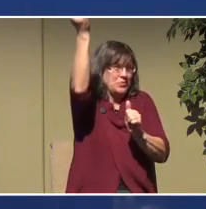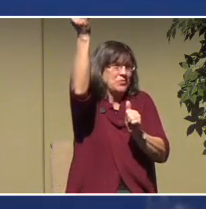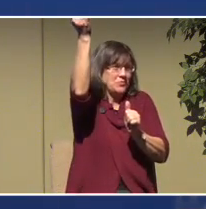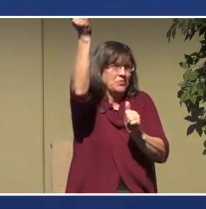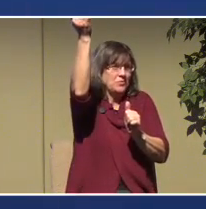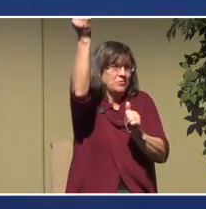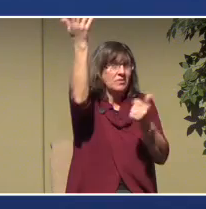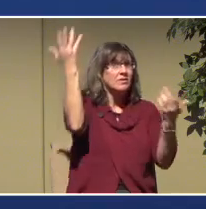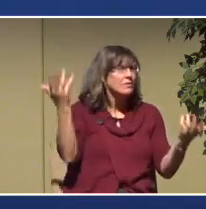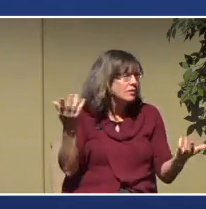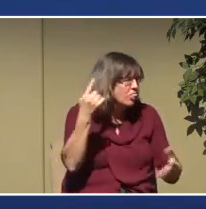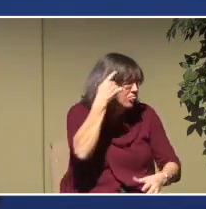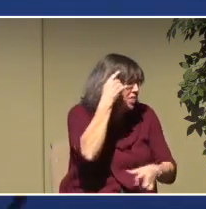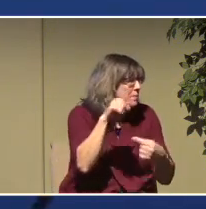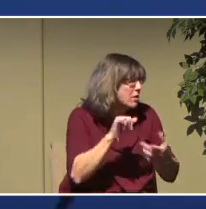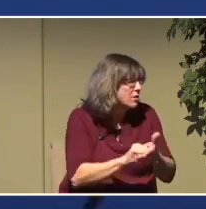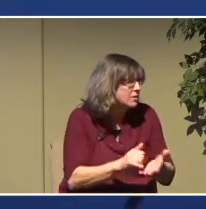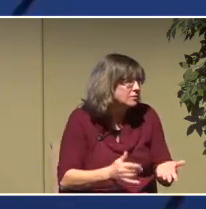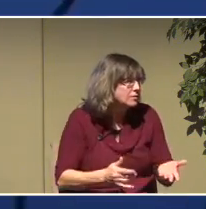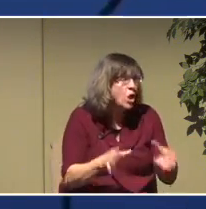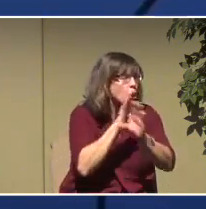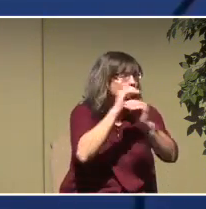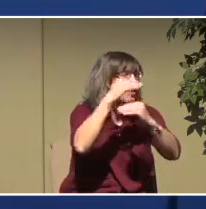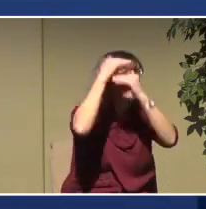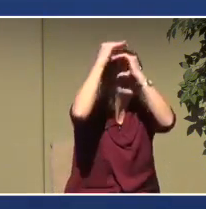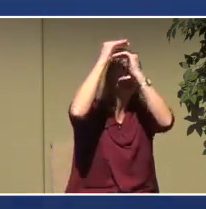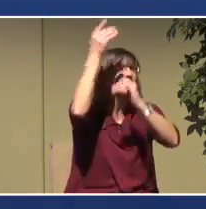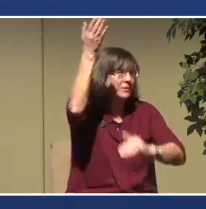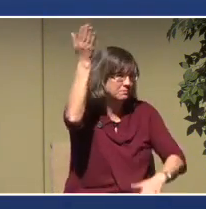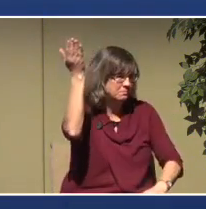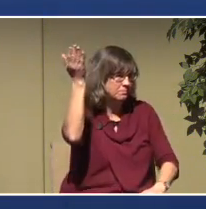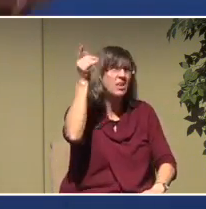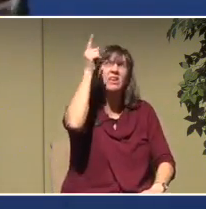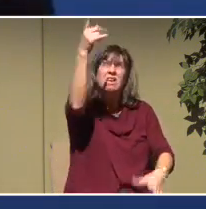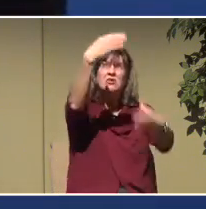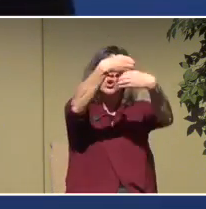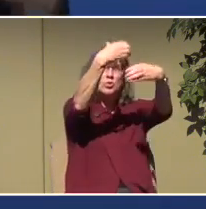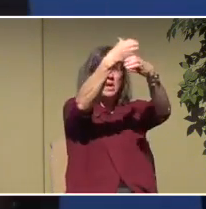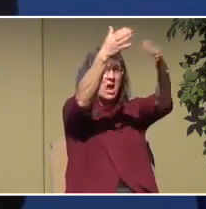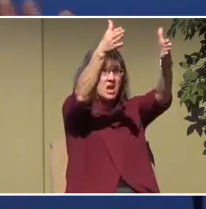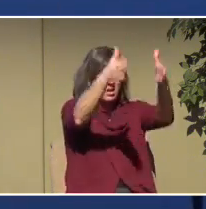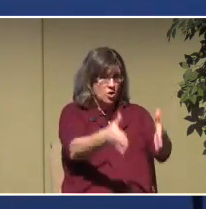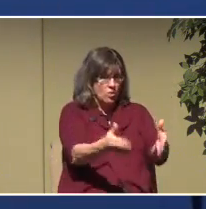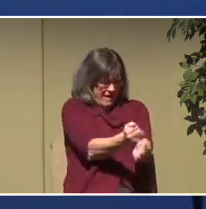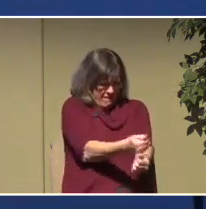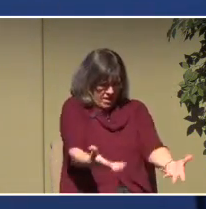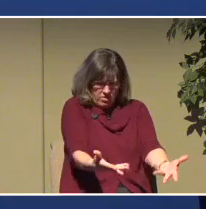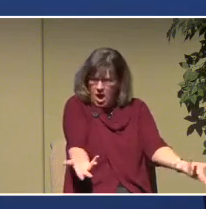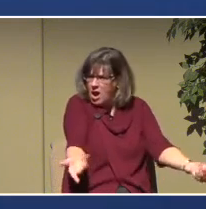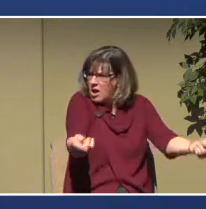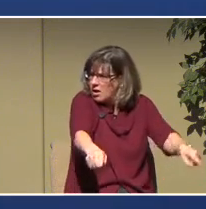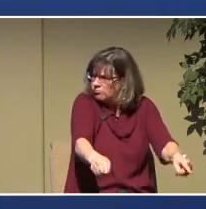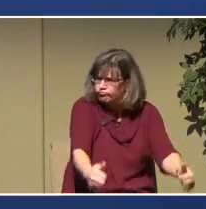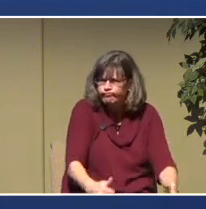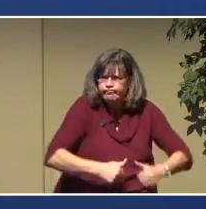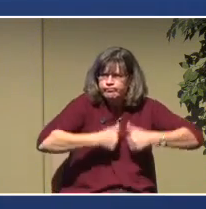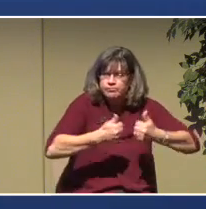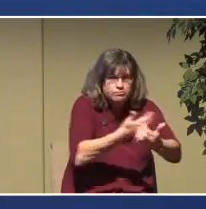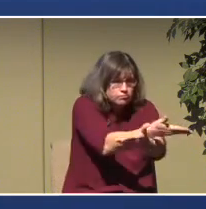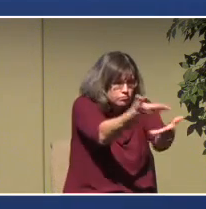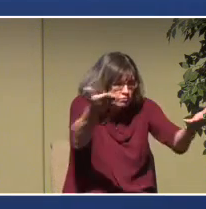no limits on God. He is the creator. Every single thing that exists in this life,